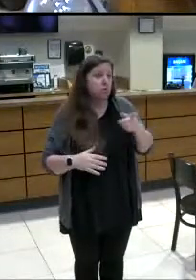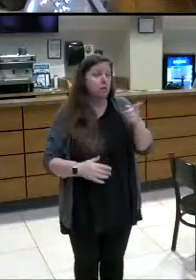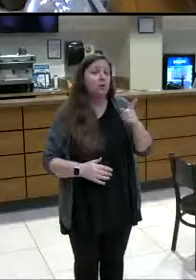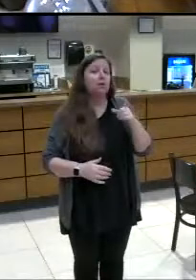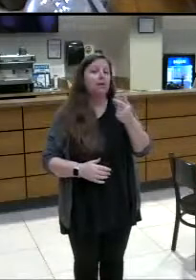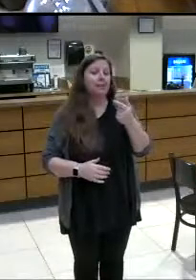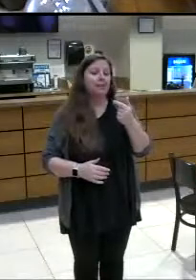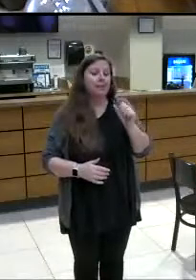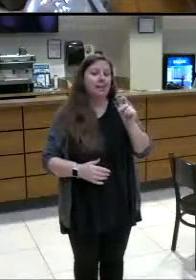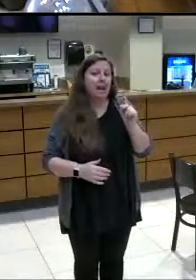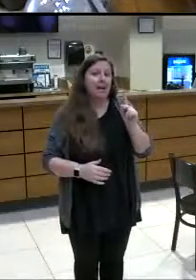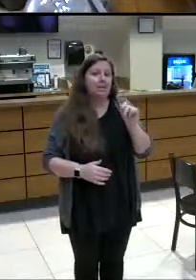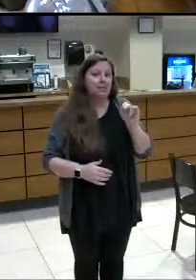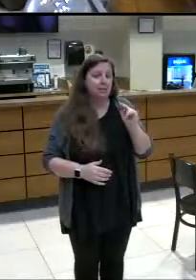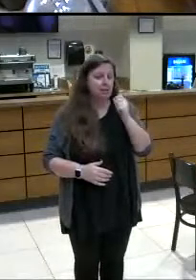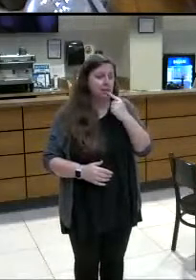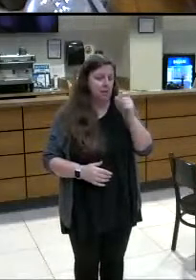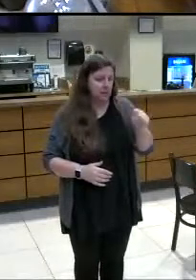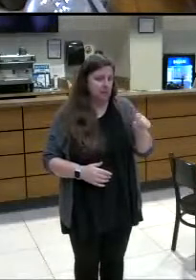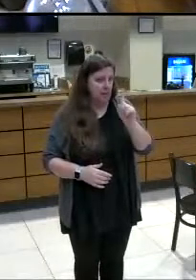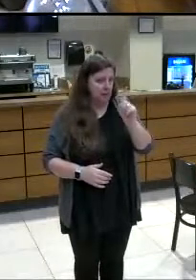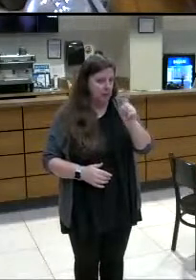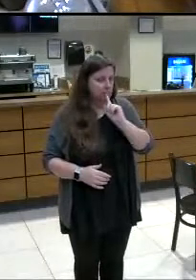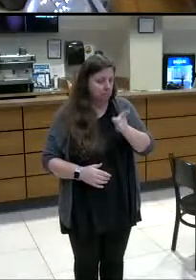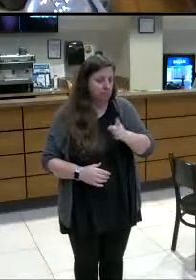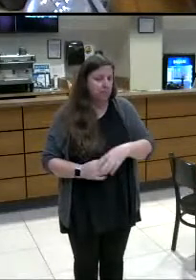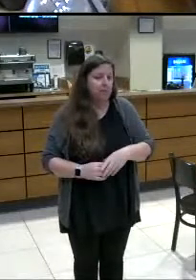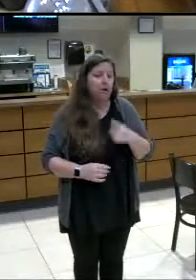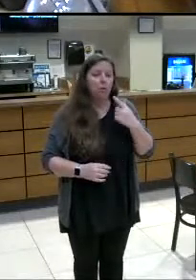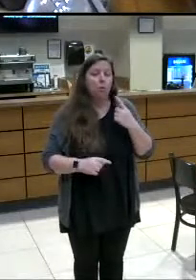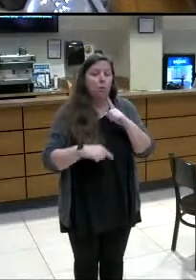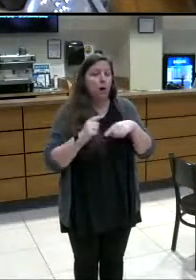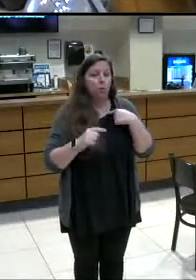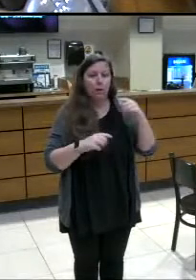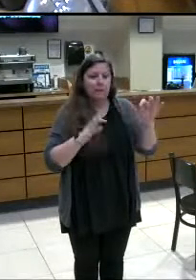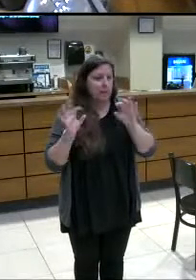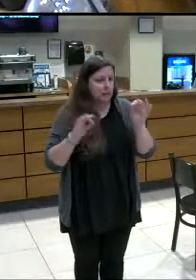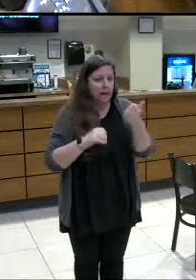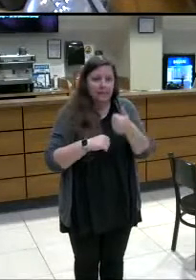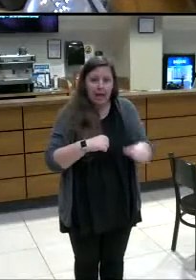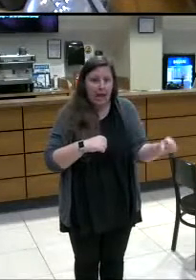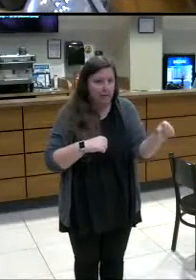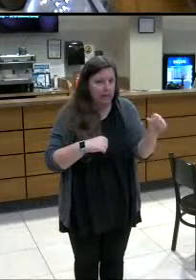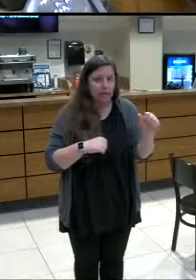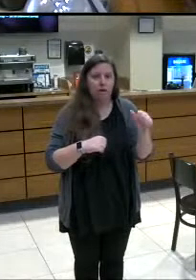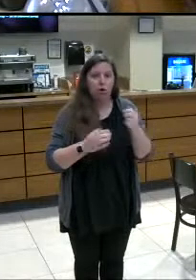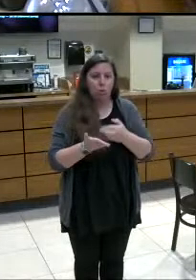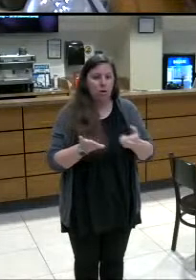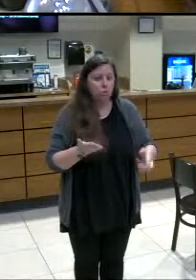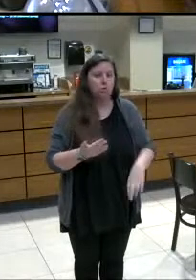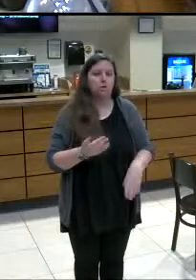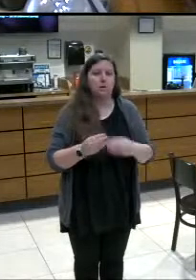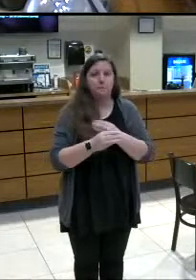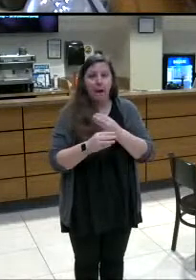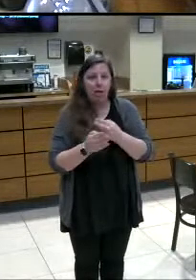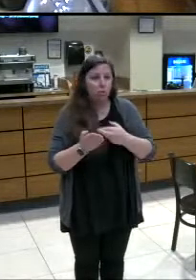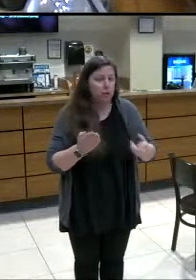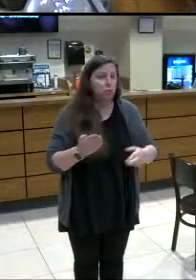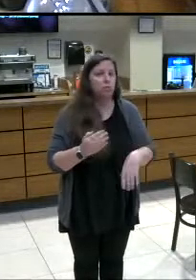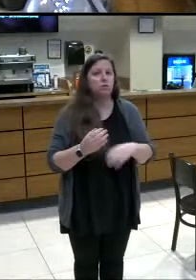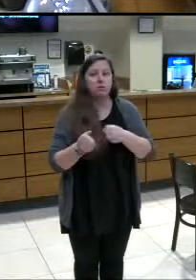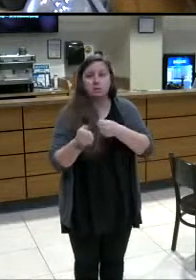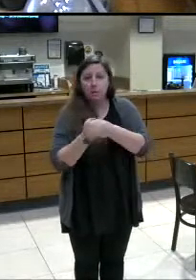selected any of these resources, our math resources, our supplemental resource, iReady, teachers,